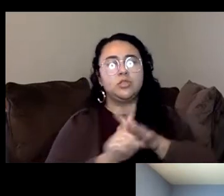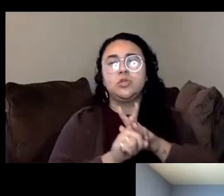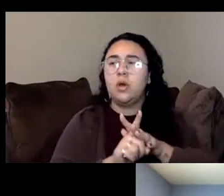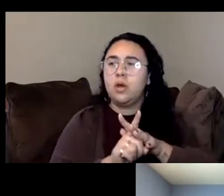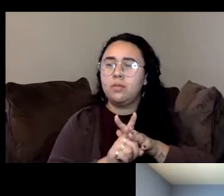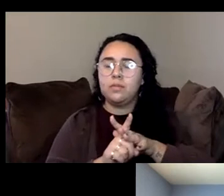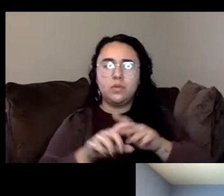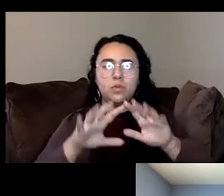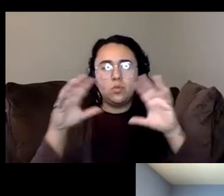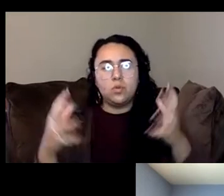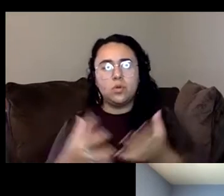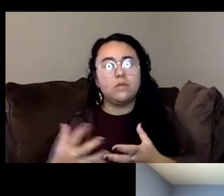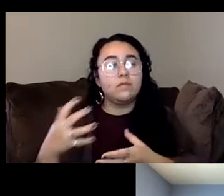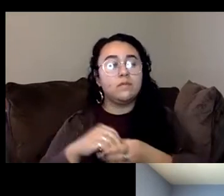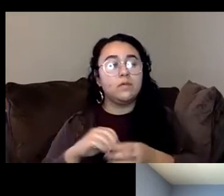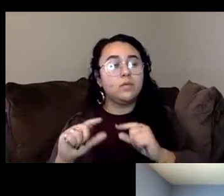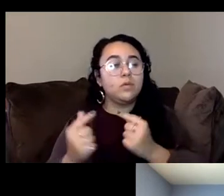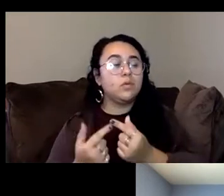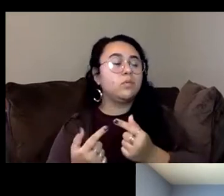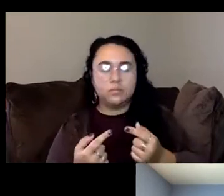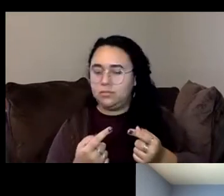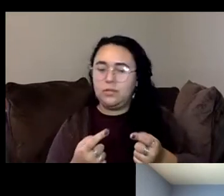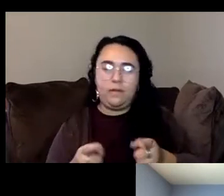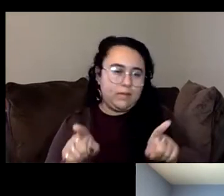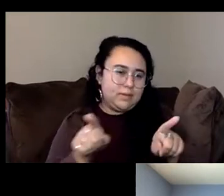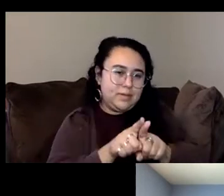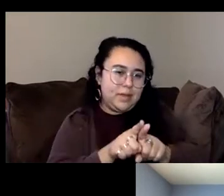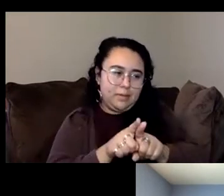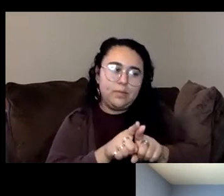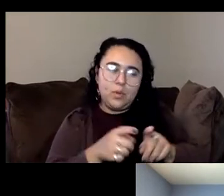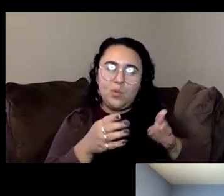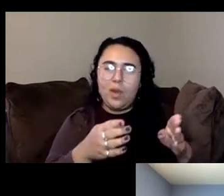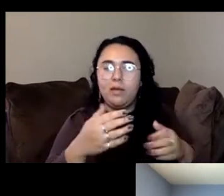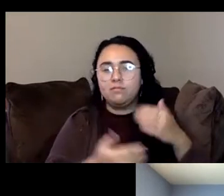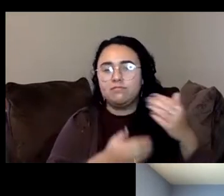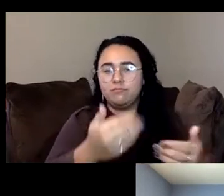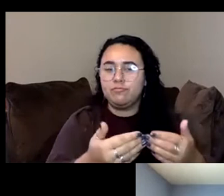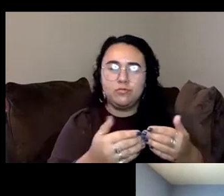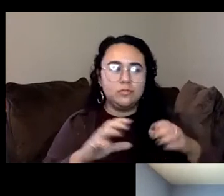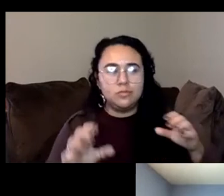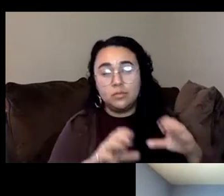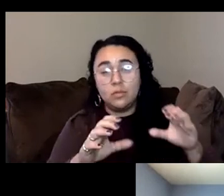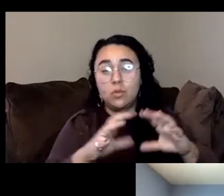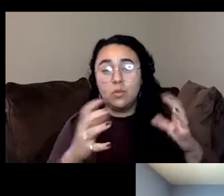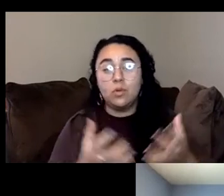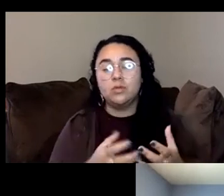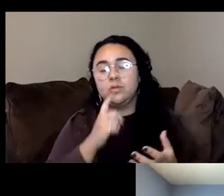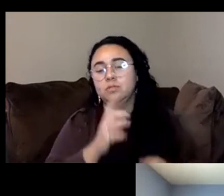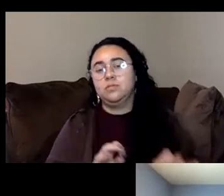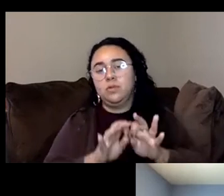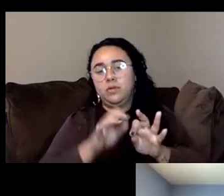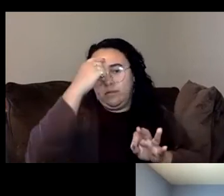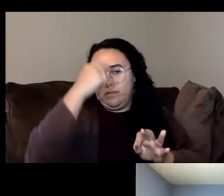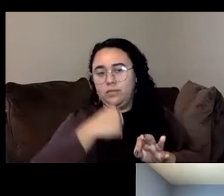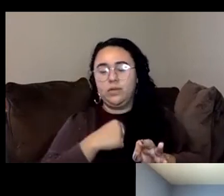group that espouses similar way of being and doing in the world is really important to me. So that's